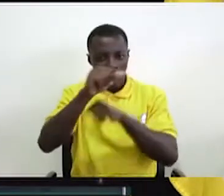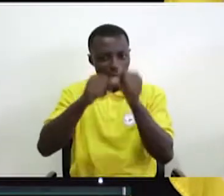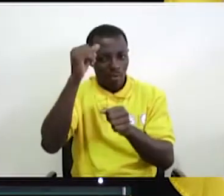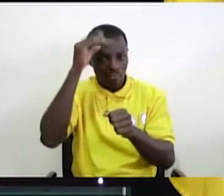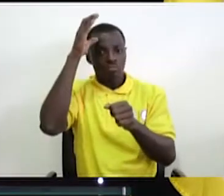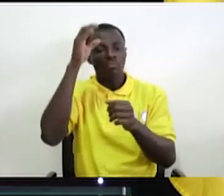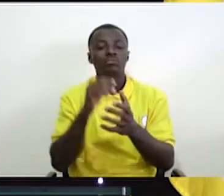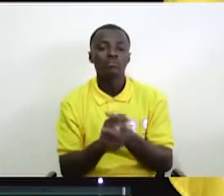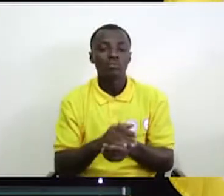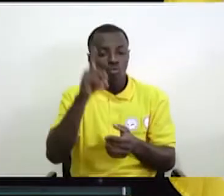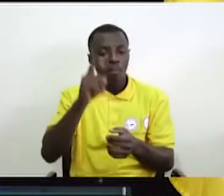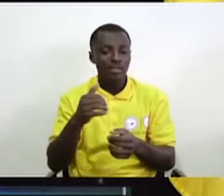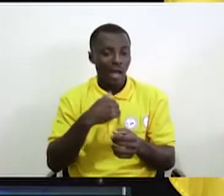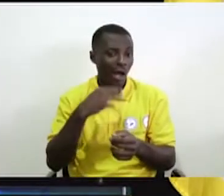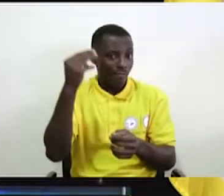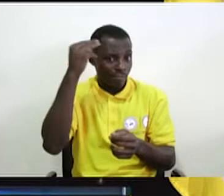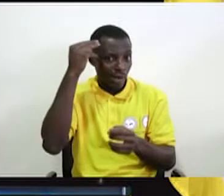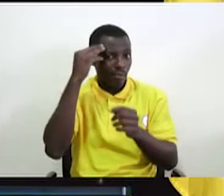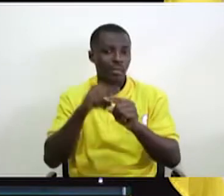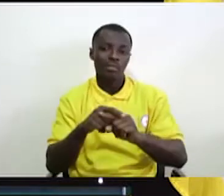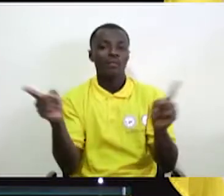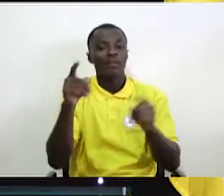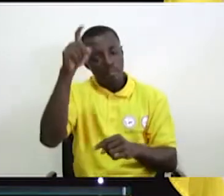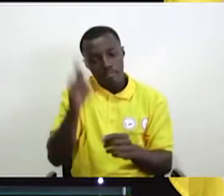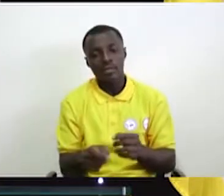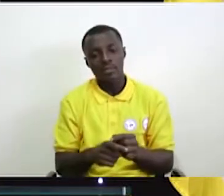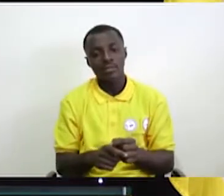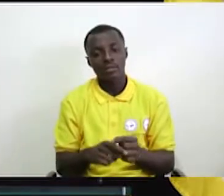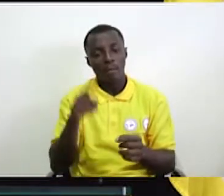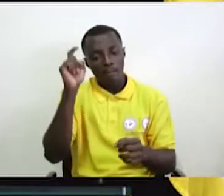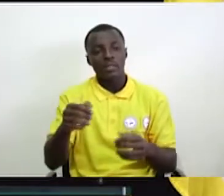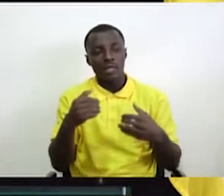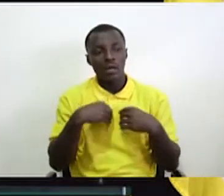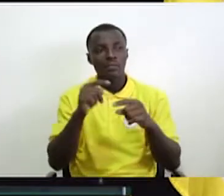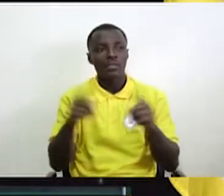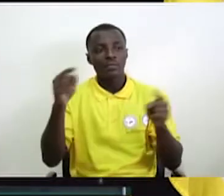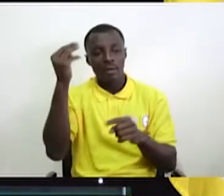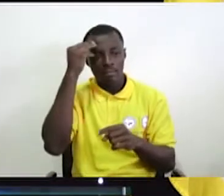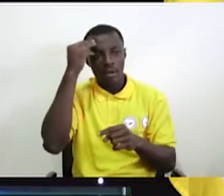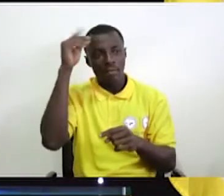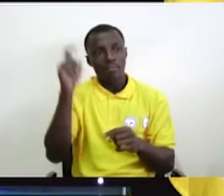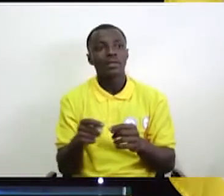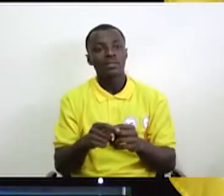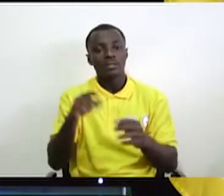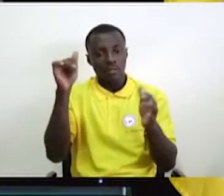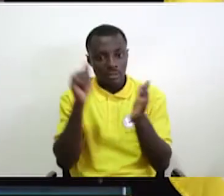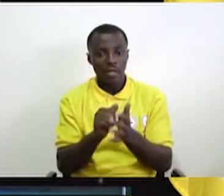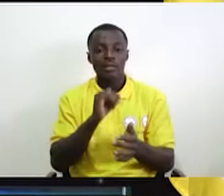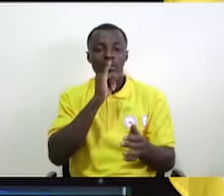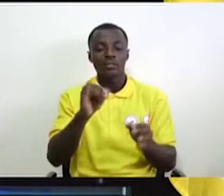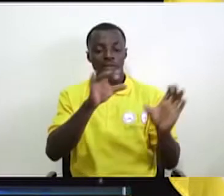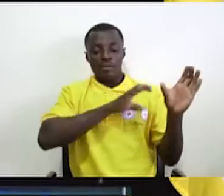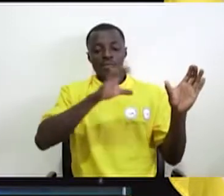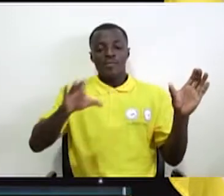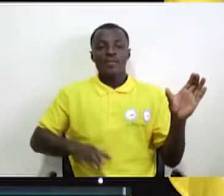certain kind of mentality. A certain kind of mentality. The mind of Christ.